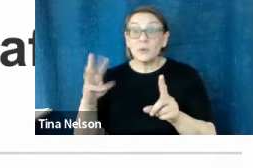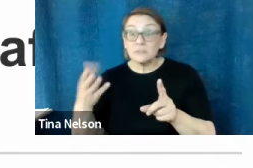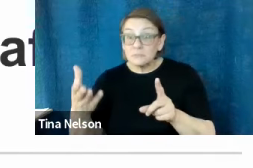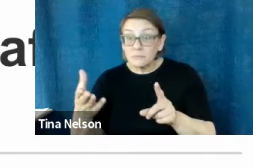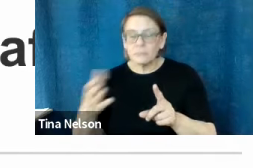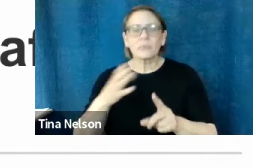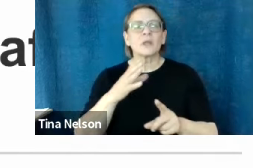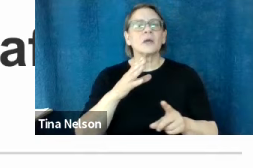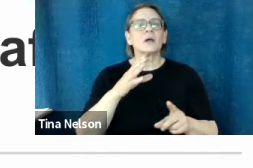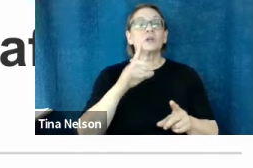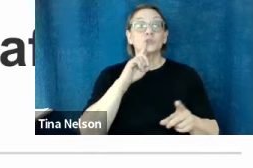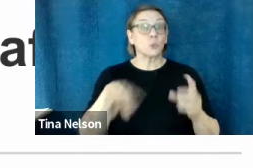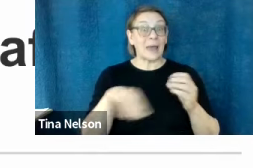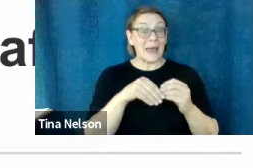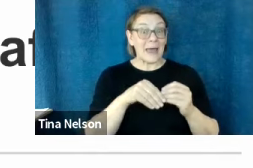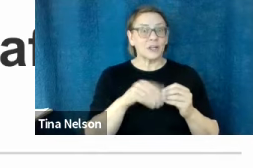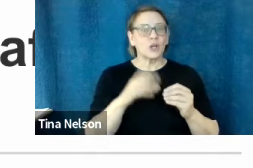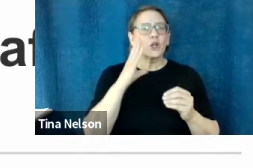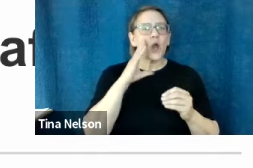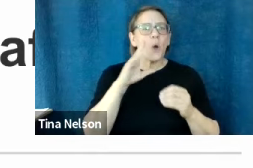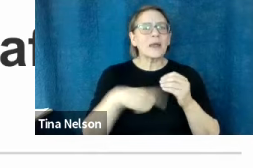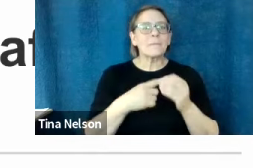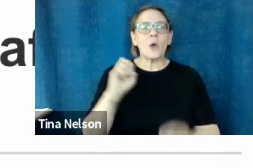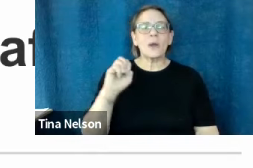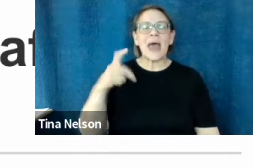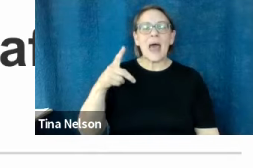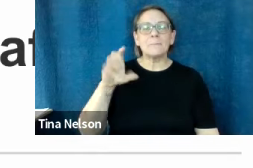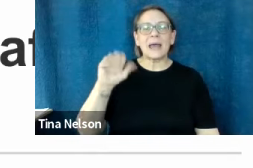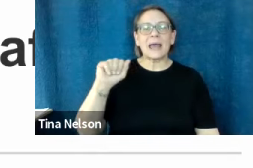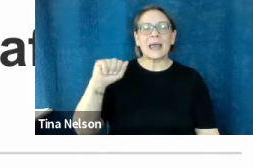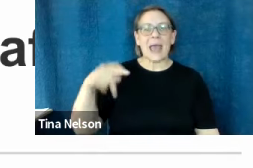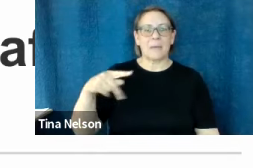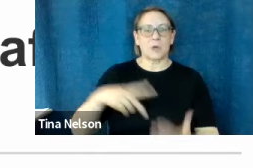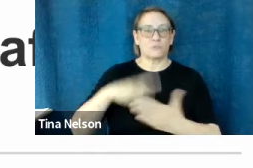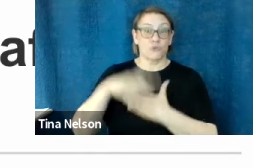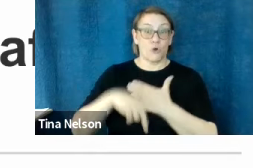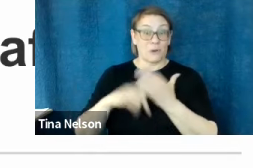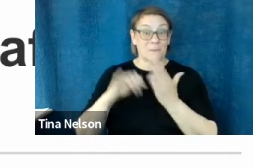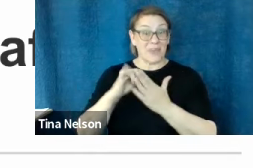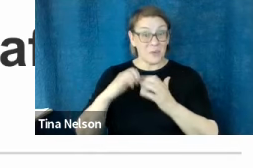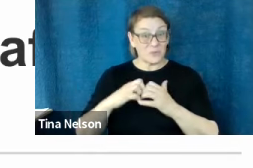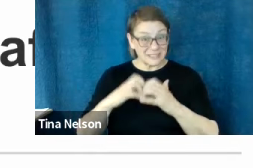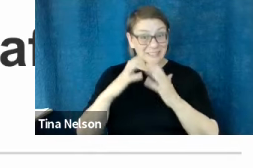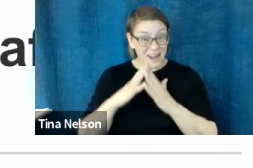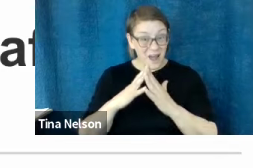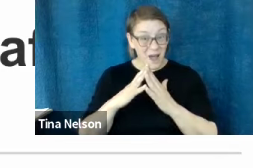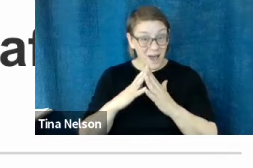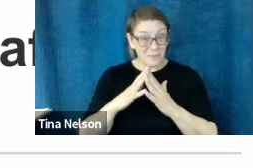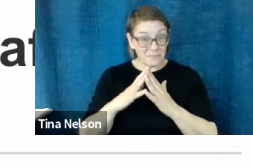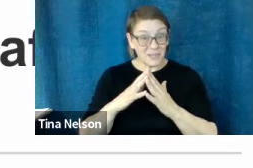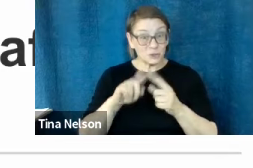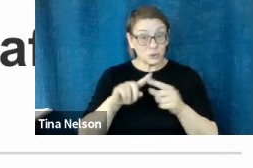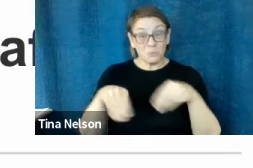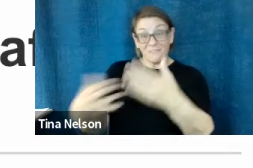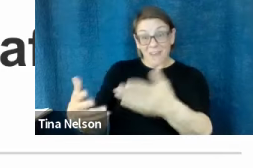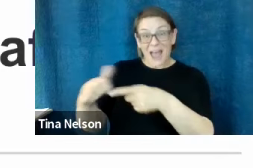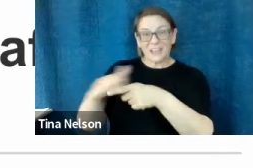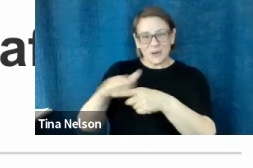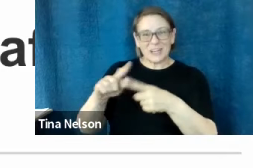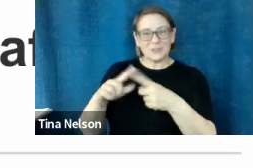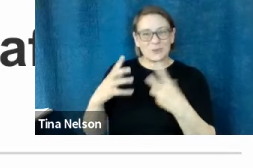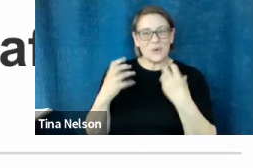And just to add to that, even knowing about the EPCAT program, uh, which, uh, was created and, and exists in order to provide training to